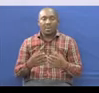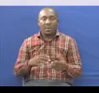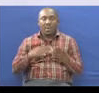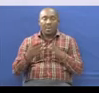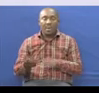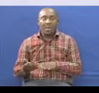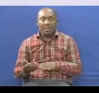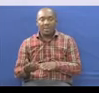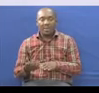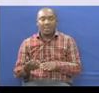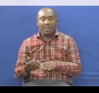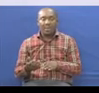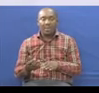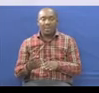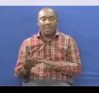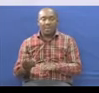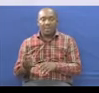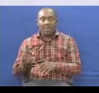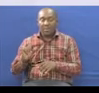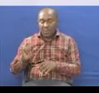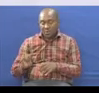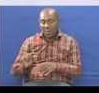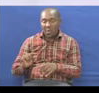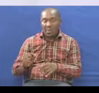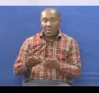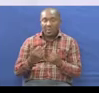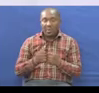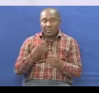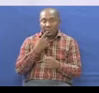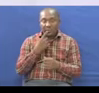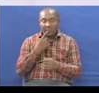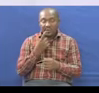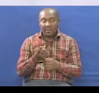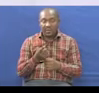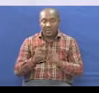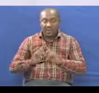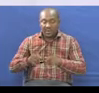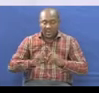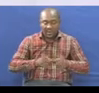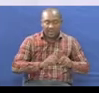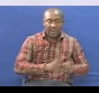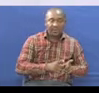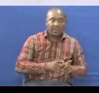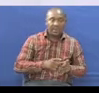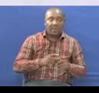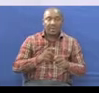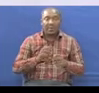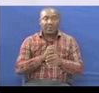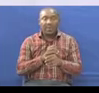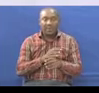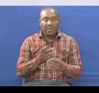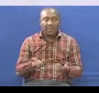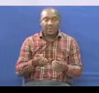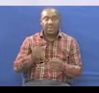caused the birth rate to be low here? We have several factors. Some of the Scandinavian countries, they have decided to adopt